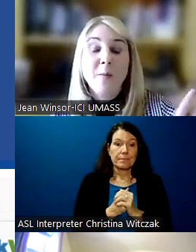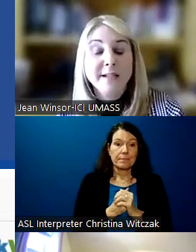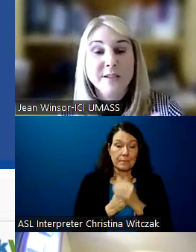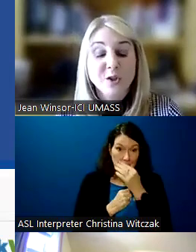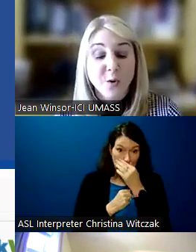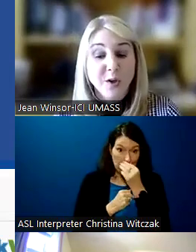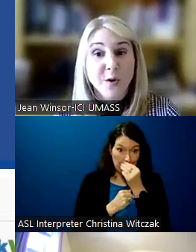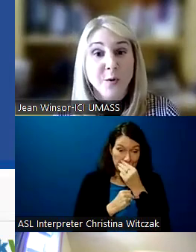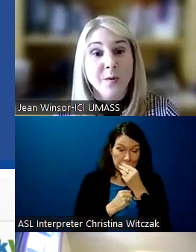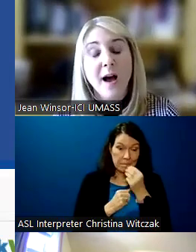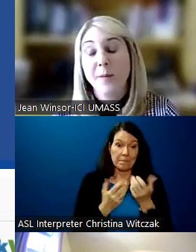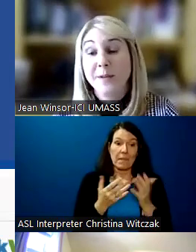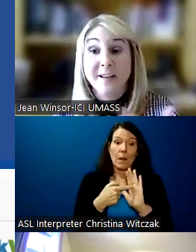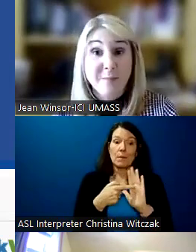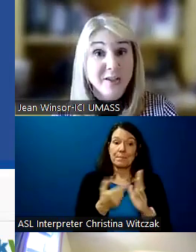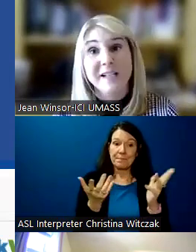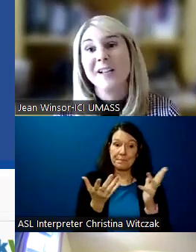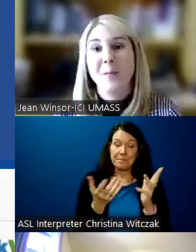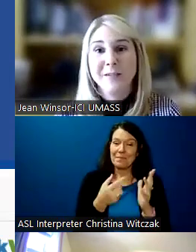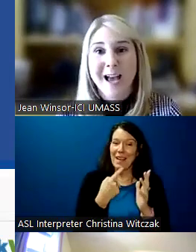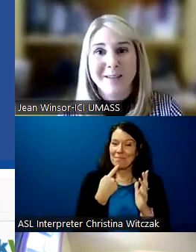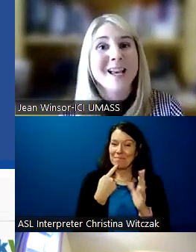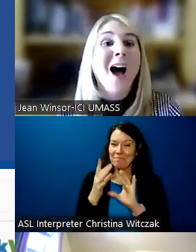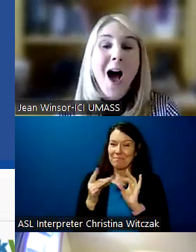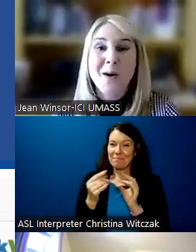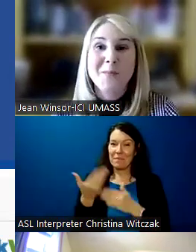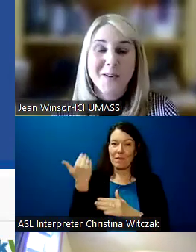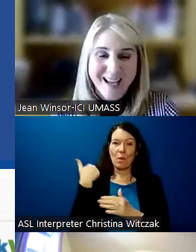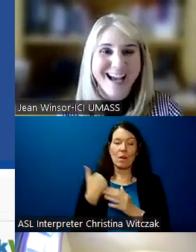So I wanted to show you, because I've mentioned it a couple of times,